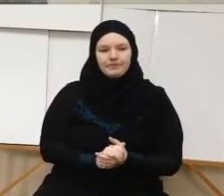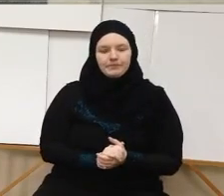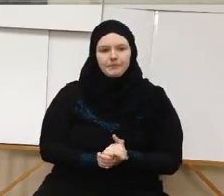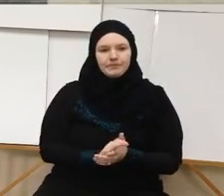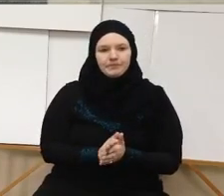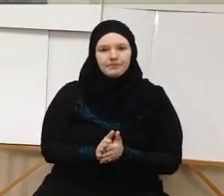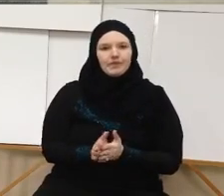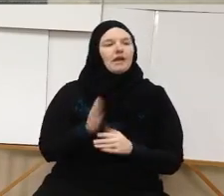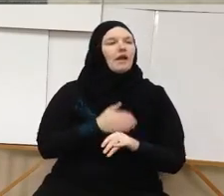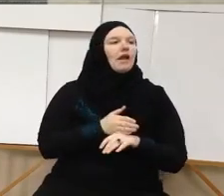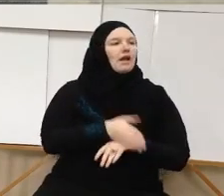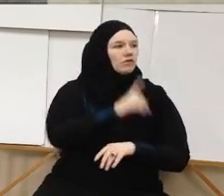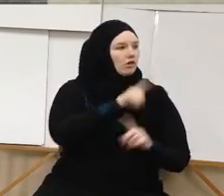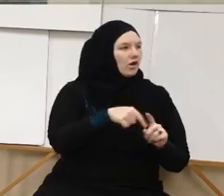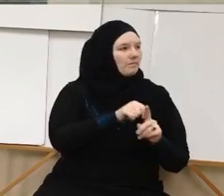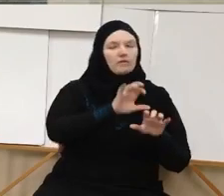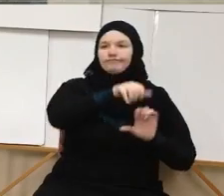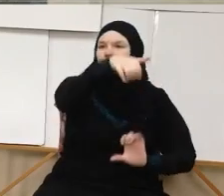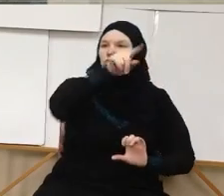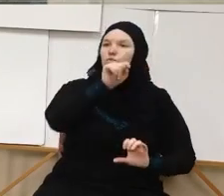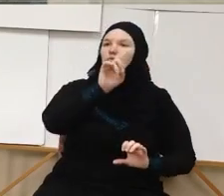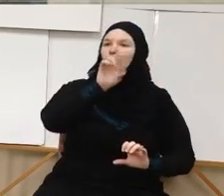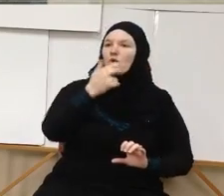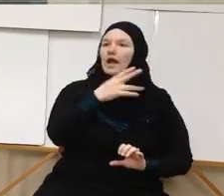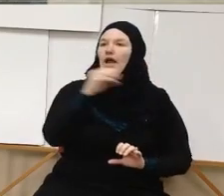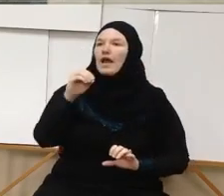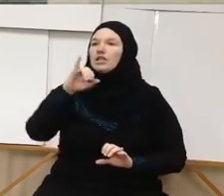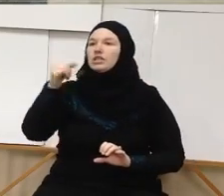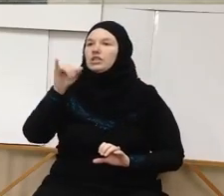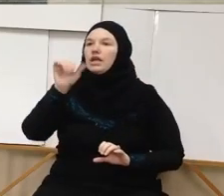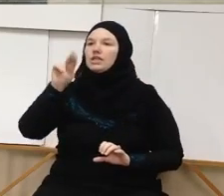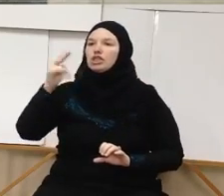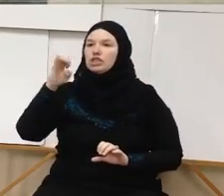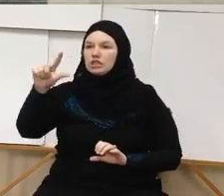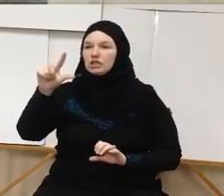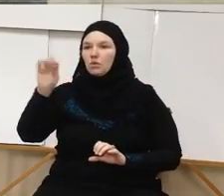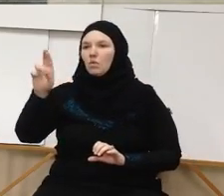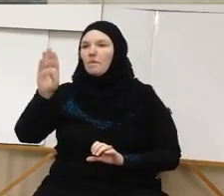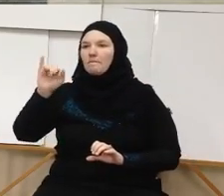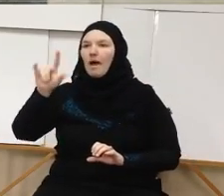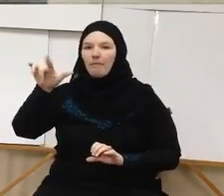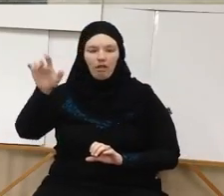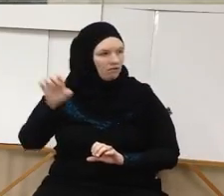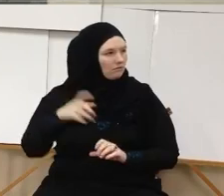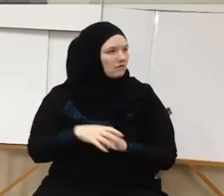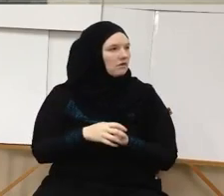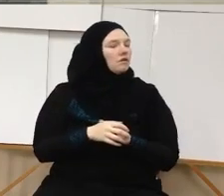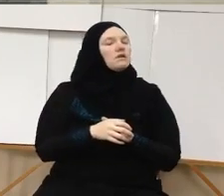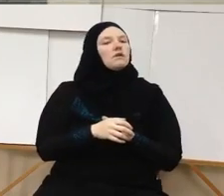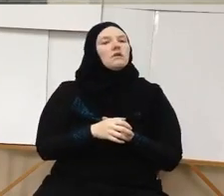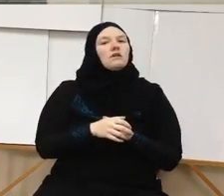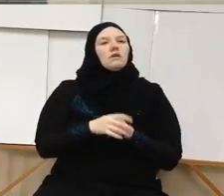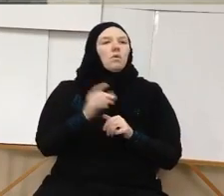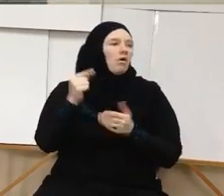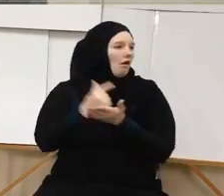After talking about the Torah and the Injil for the people of the book, Allah talks directly now to